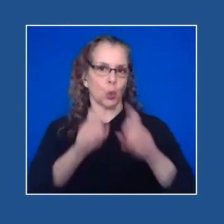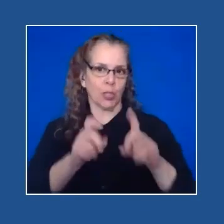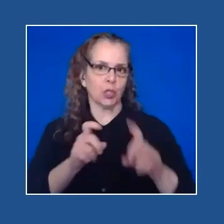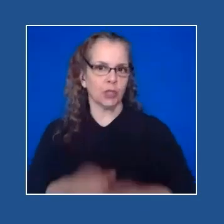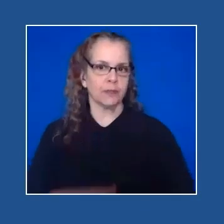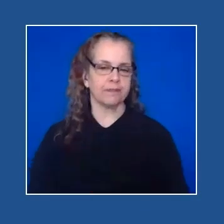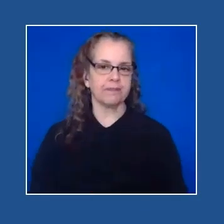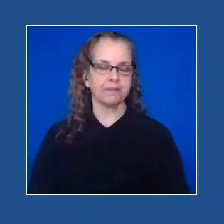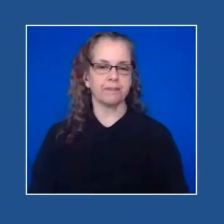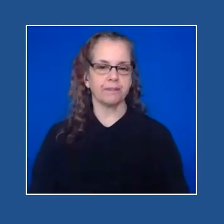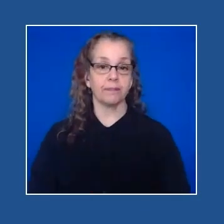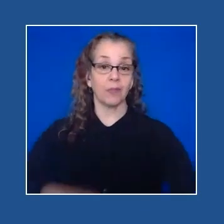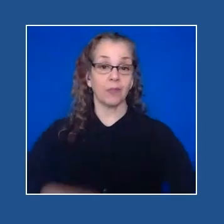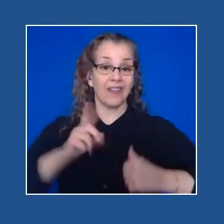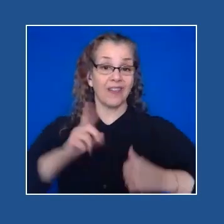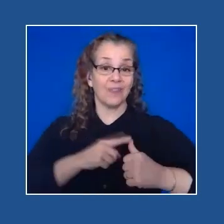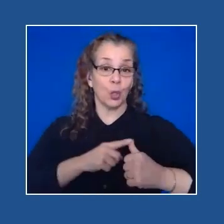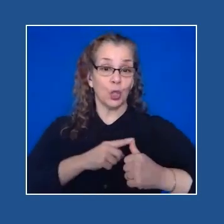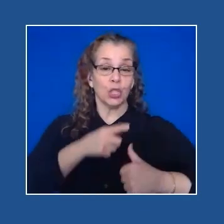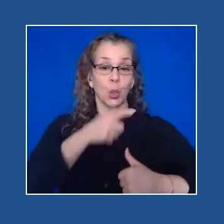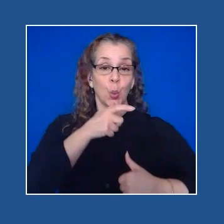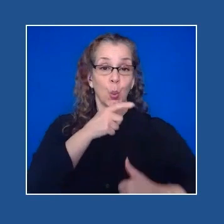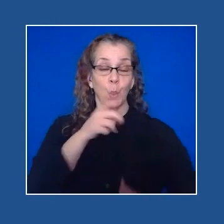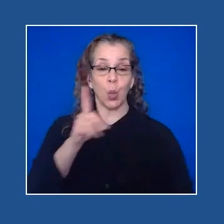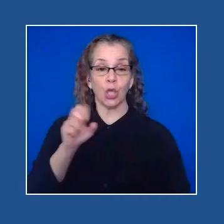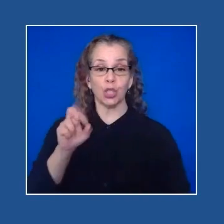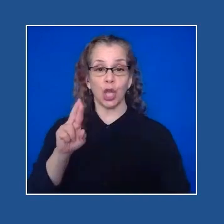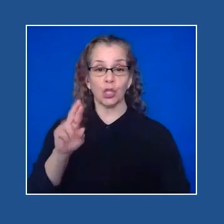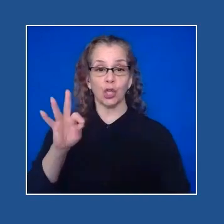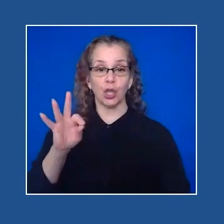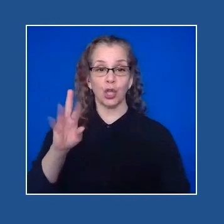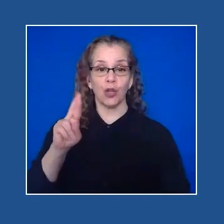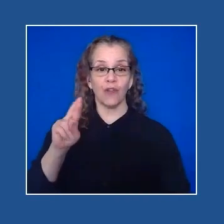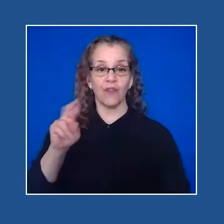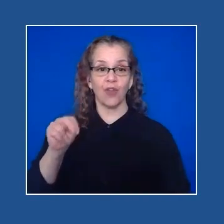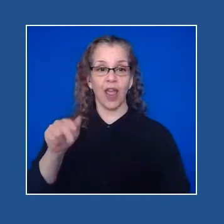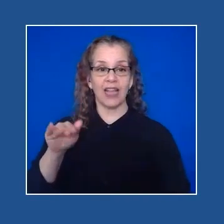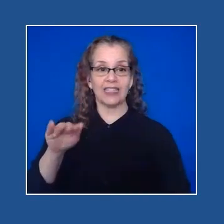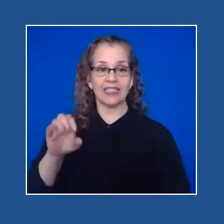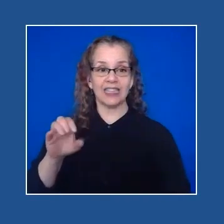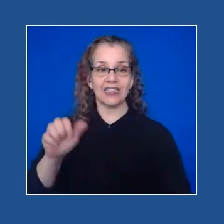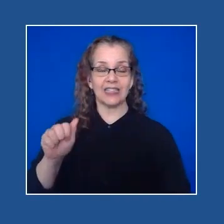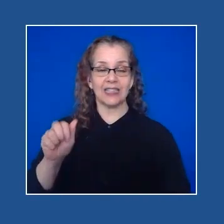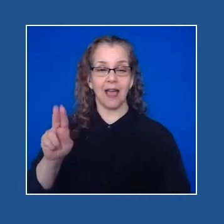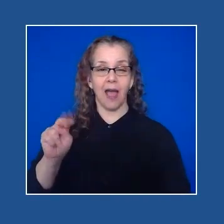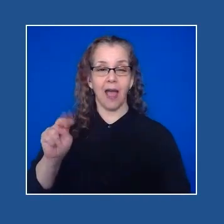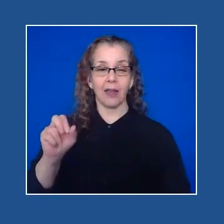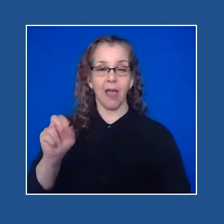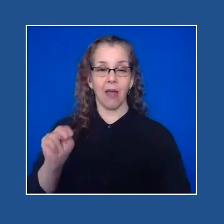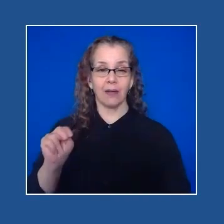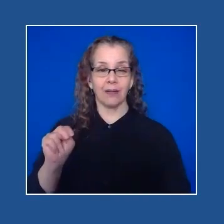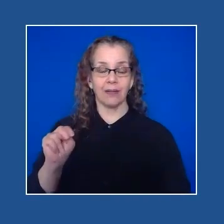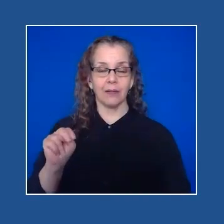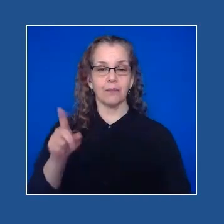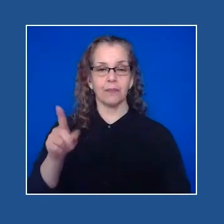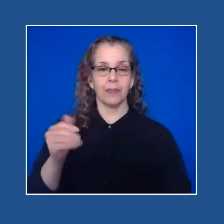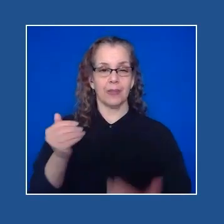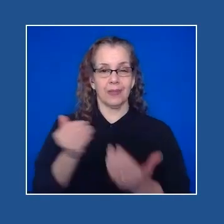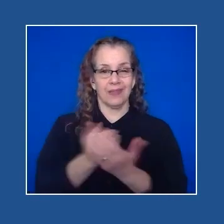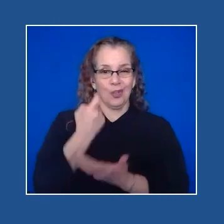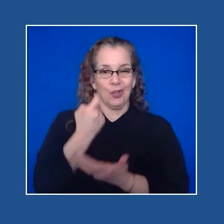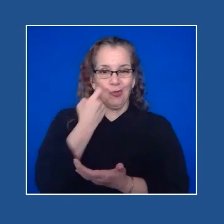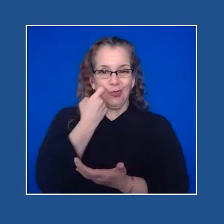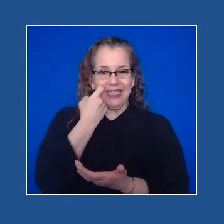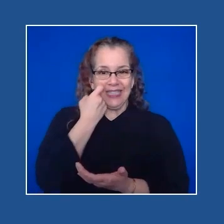So first up, we've got Dr. Frances Anyan. Dr. Anyan is a newly funded Career